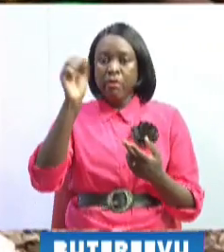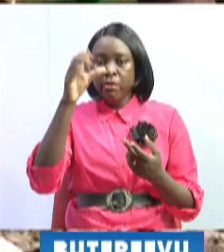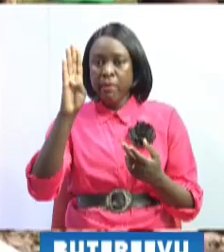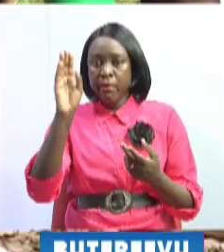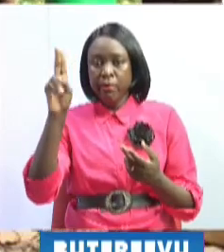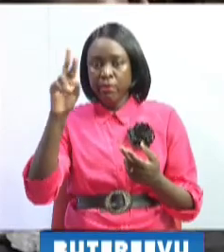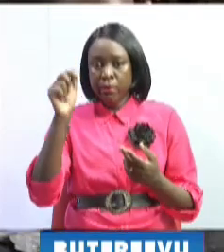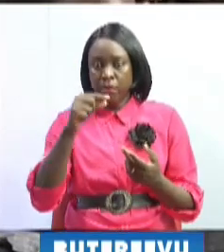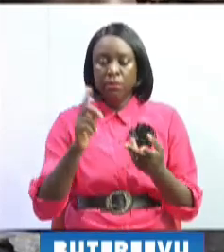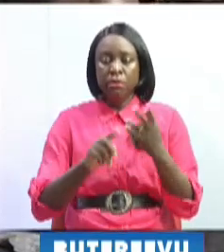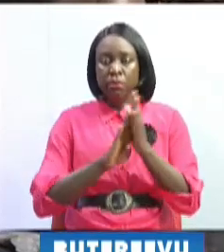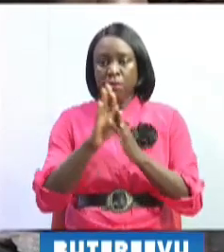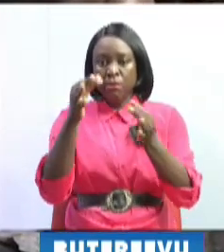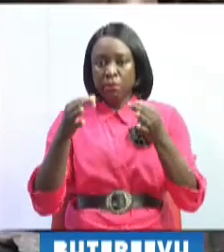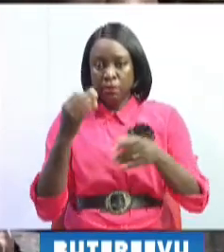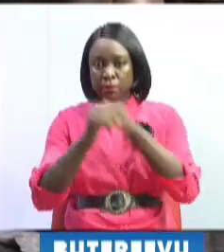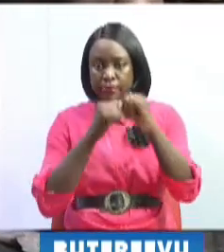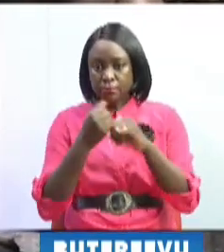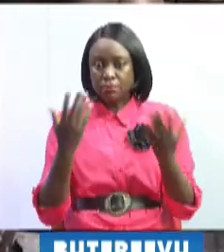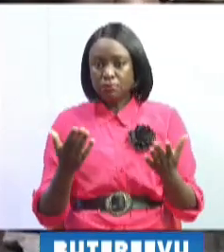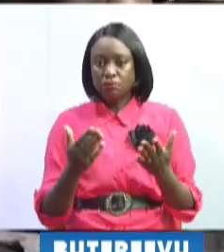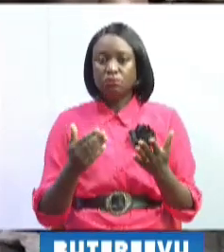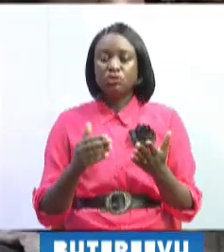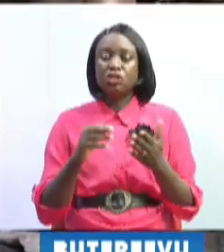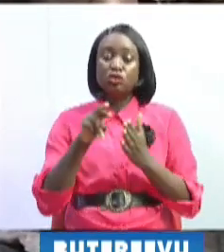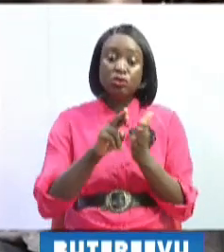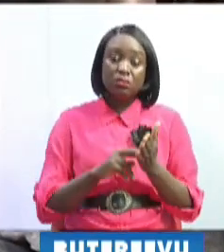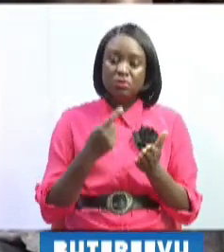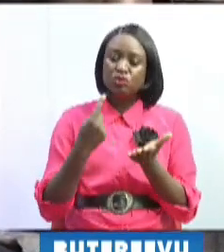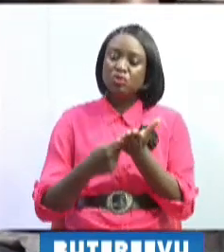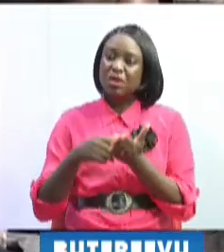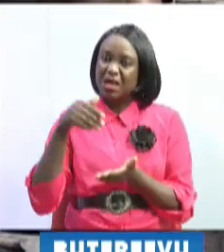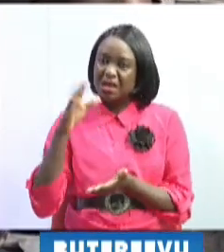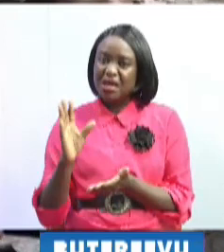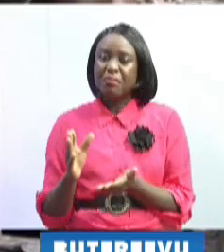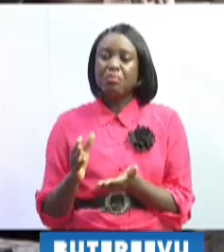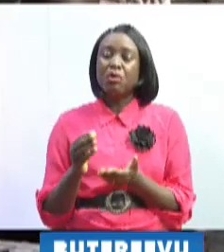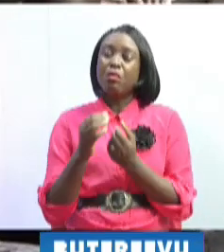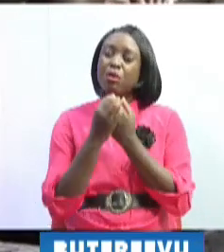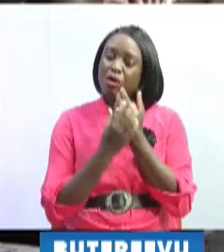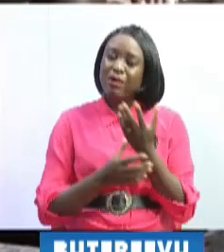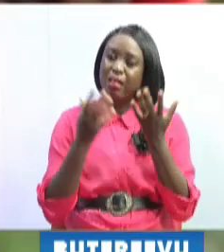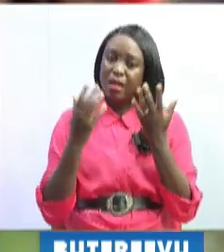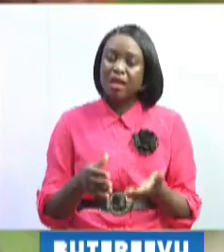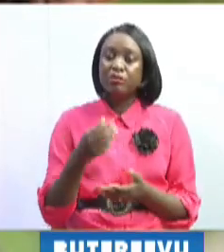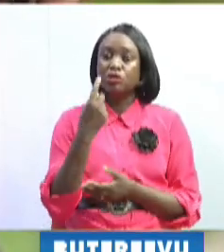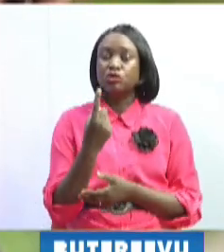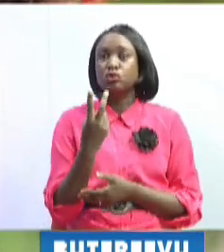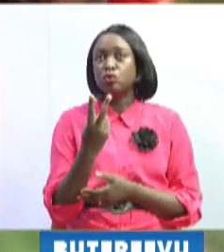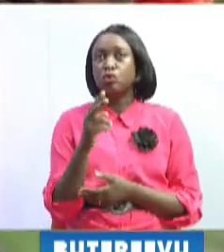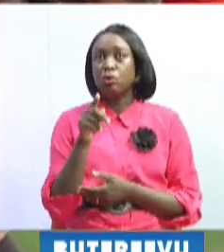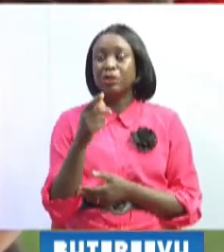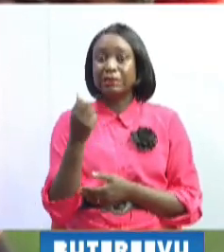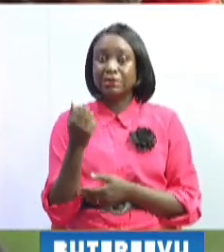ne Development Finance International kulaga nti Uganda yemu ku nsi ezisinze okweyengera mu bwavu nga kati abantu obukadde bubiri n'emitwalo